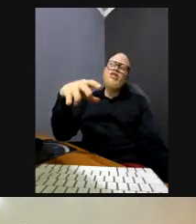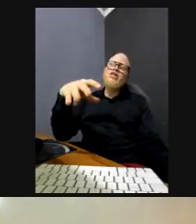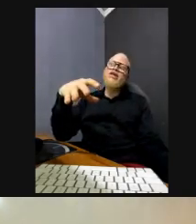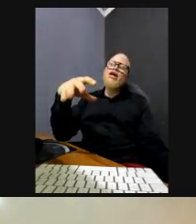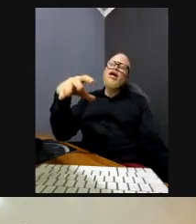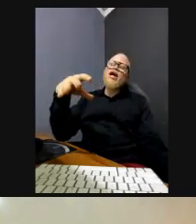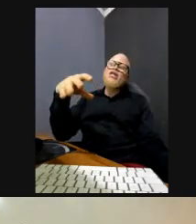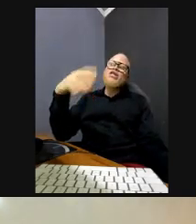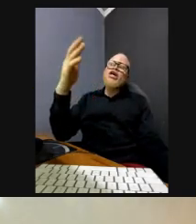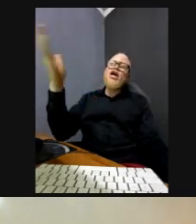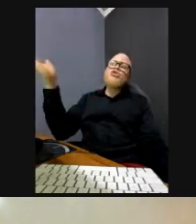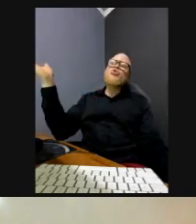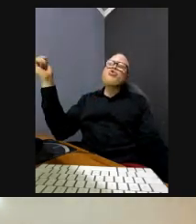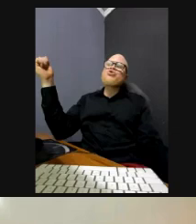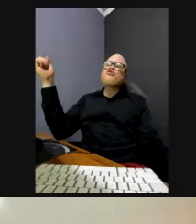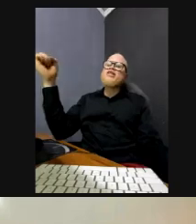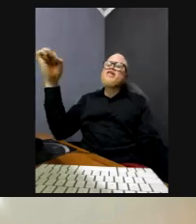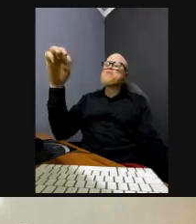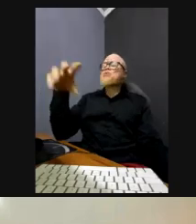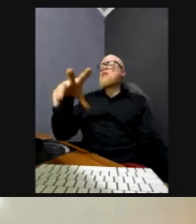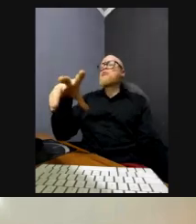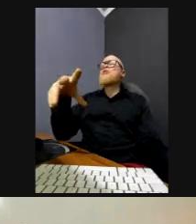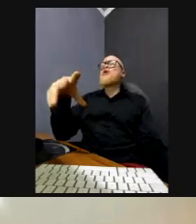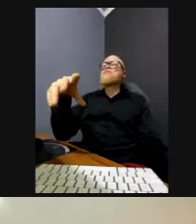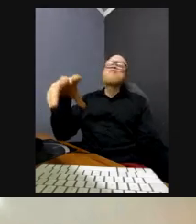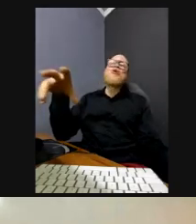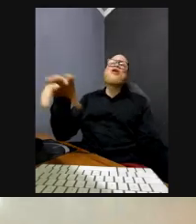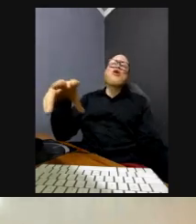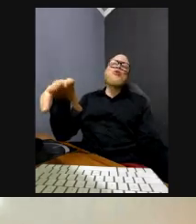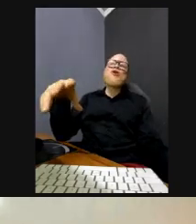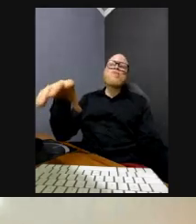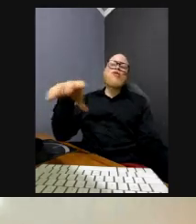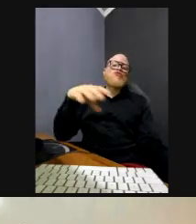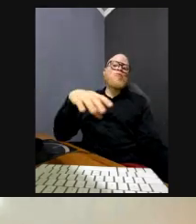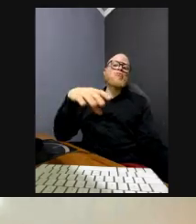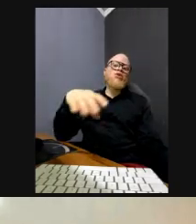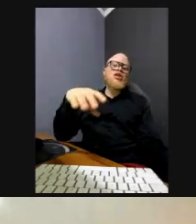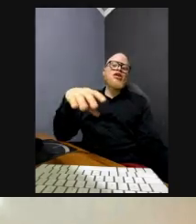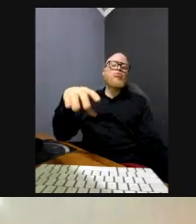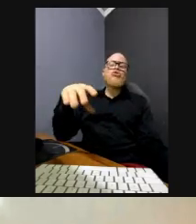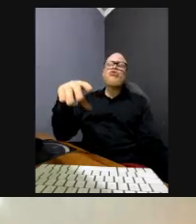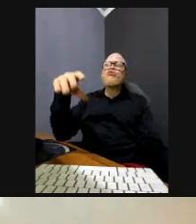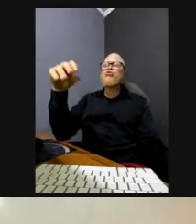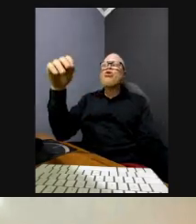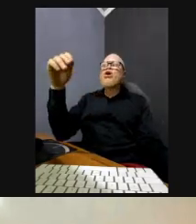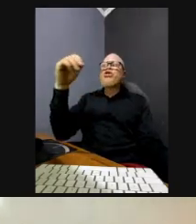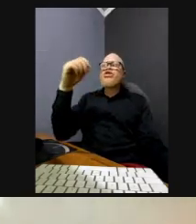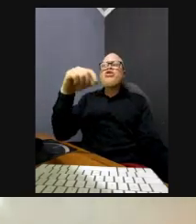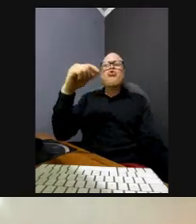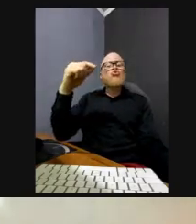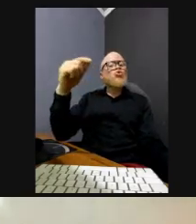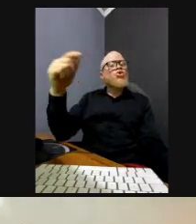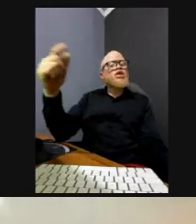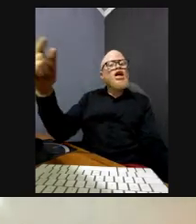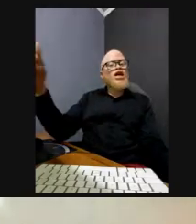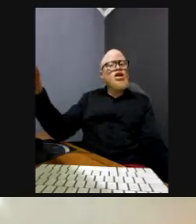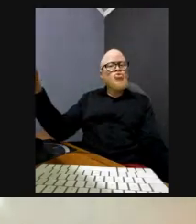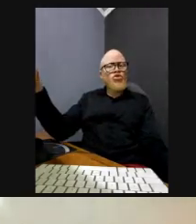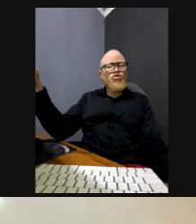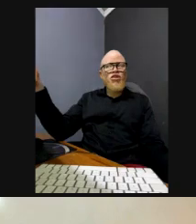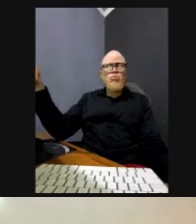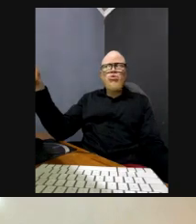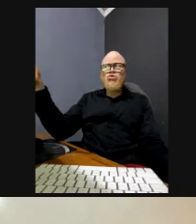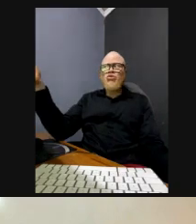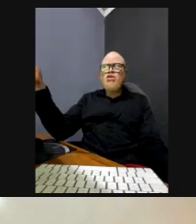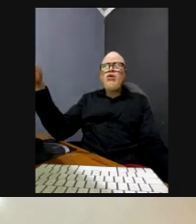your content and they ask questions that I'm calling you out, but from a brotherly point of view, that you do not engage